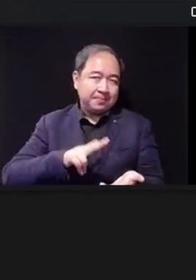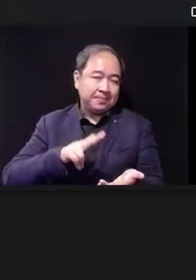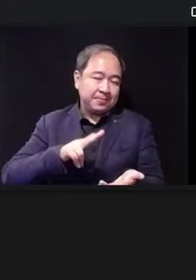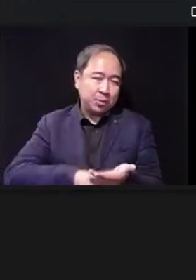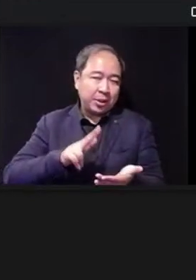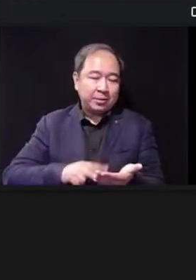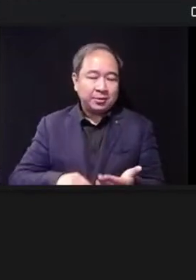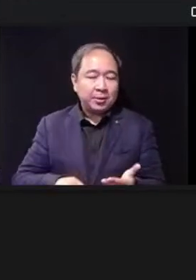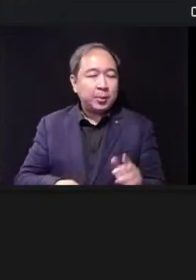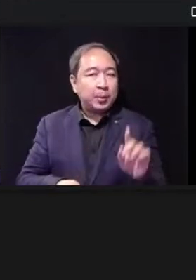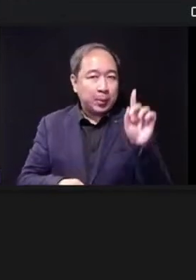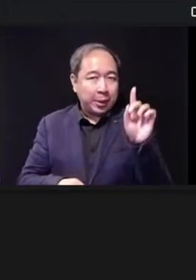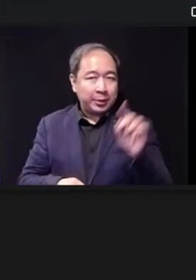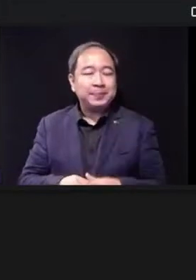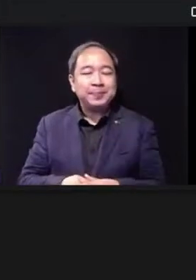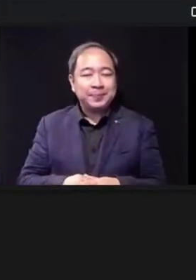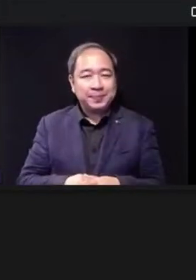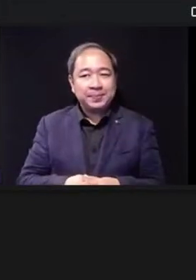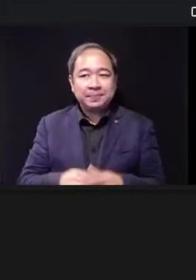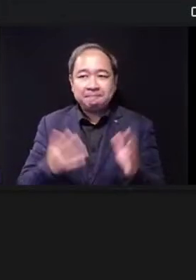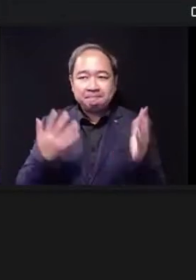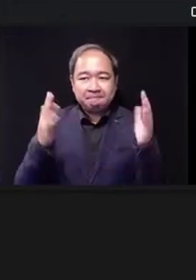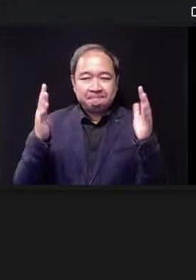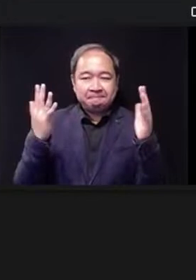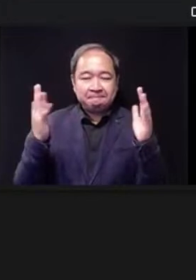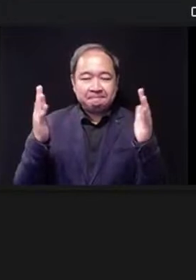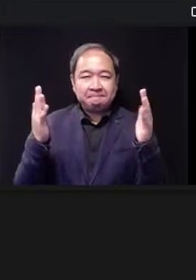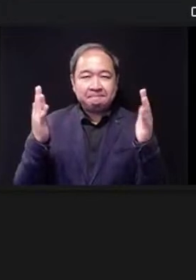Recommendation 1 is adopted.